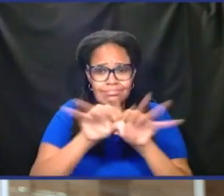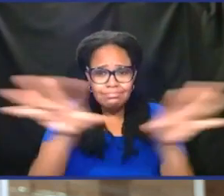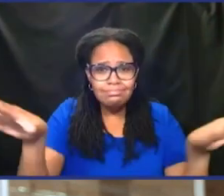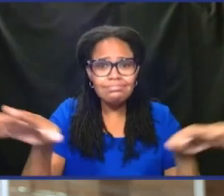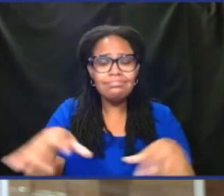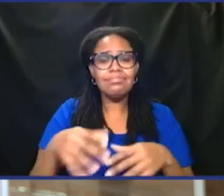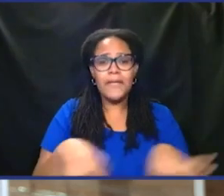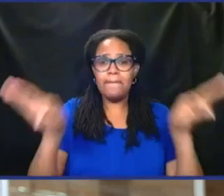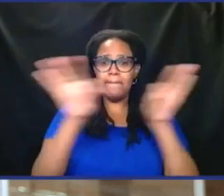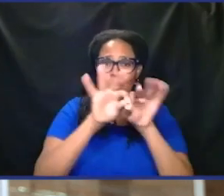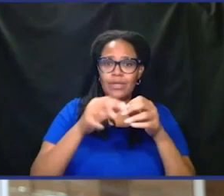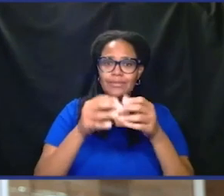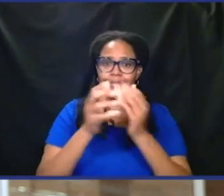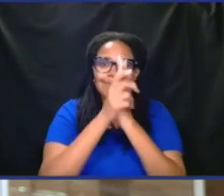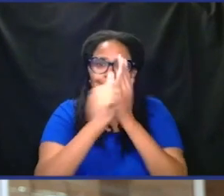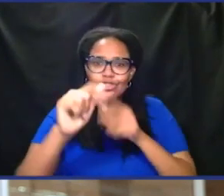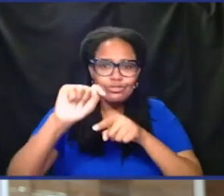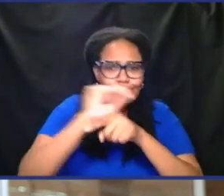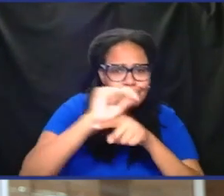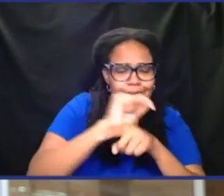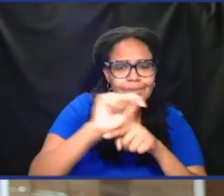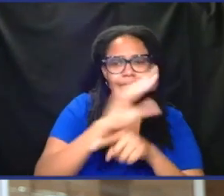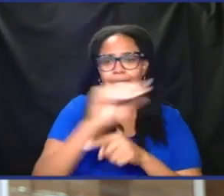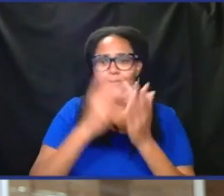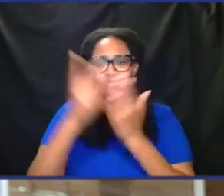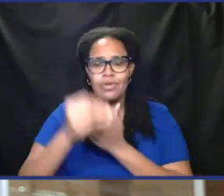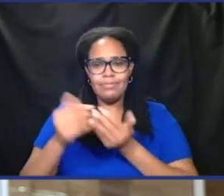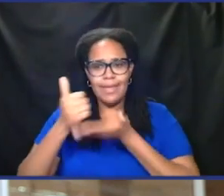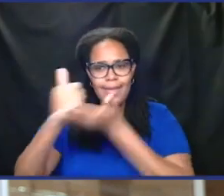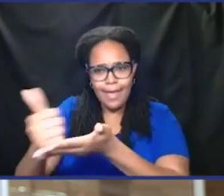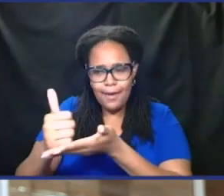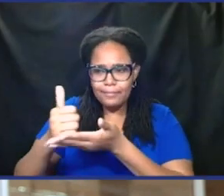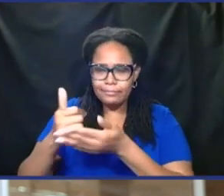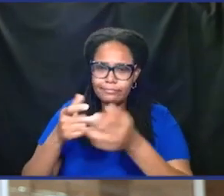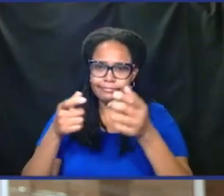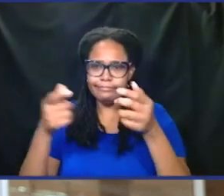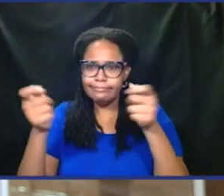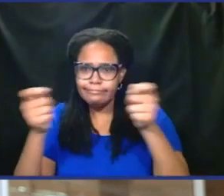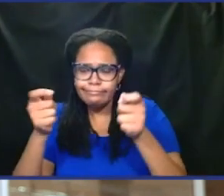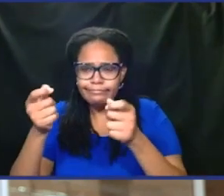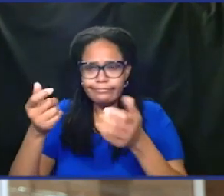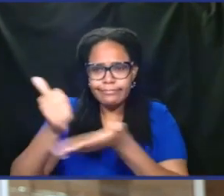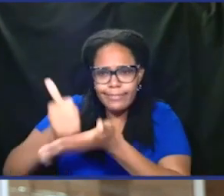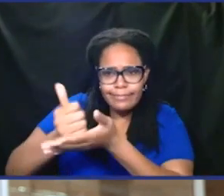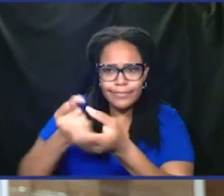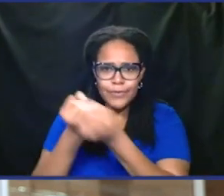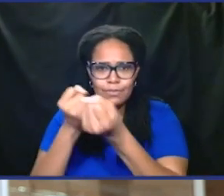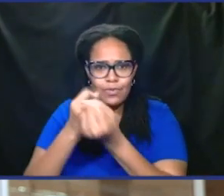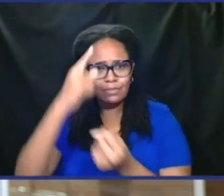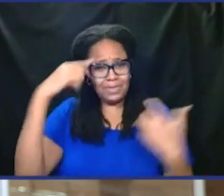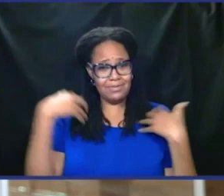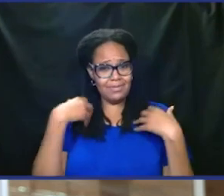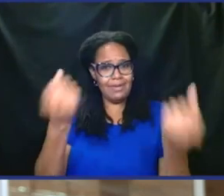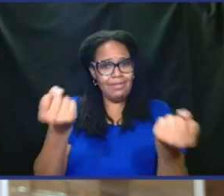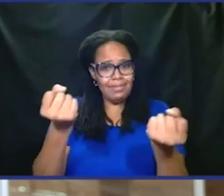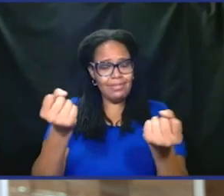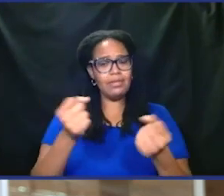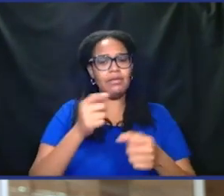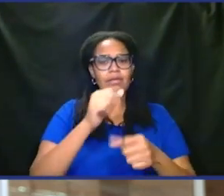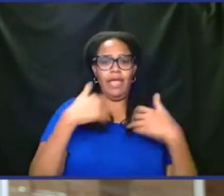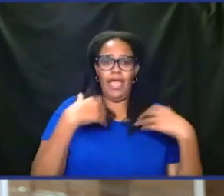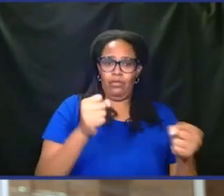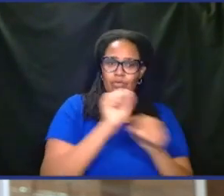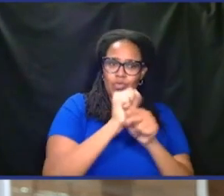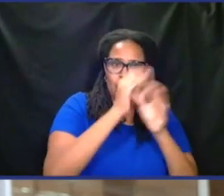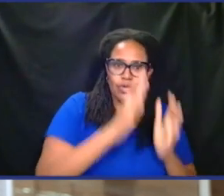and programs that address mental health to help health workers and first responders stay safe and deal with the trauma and